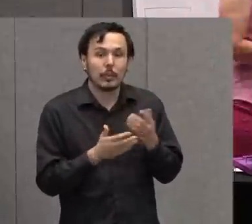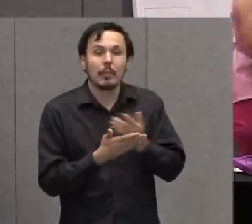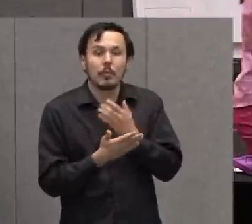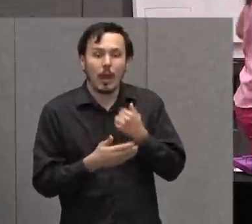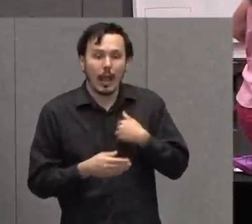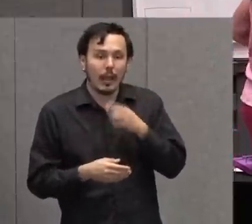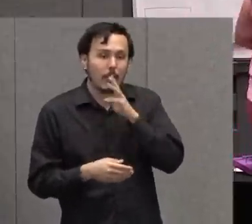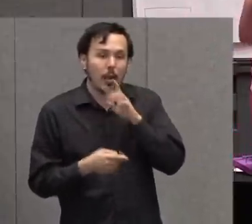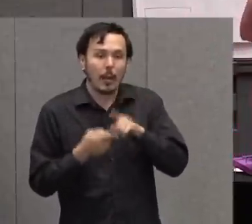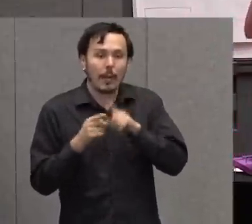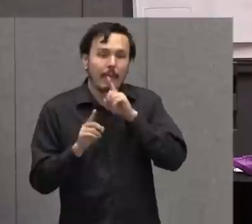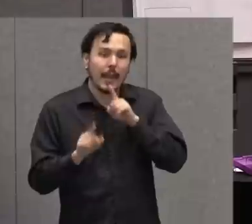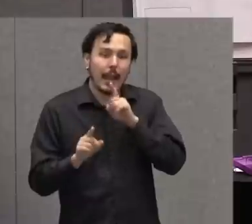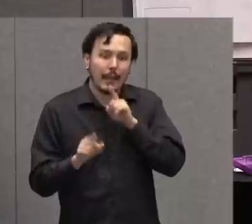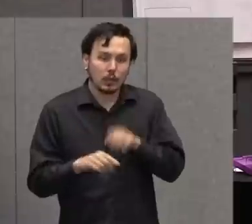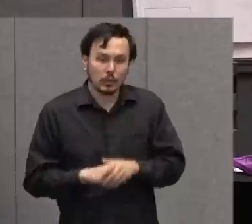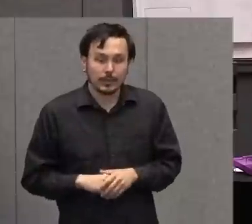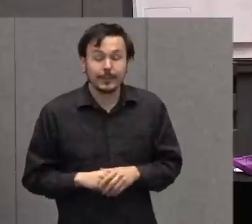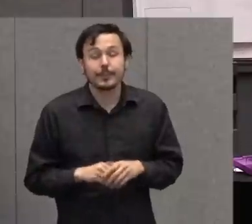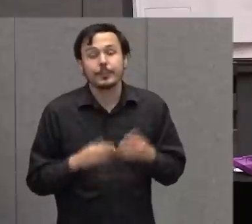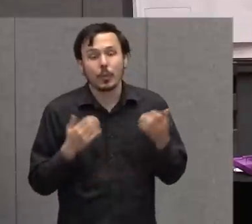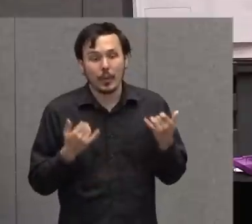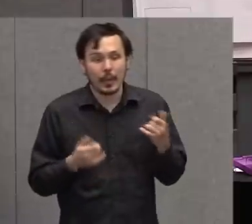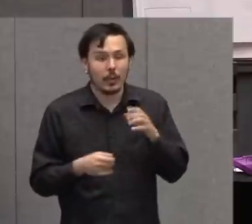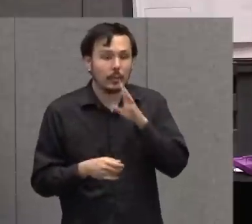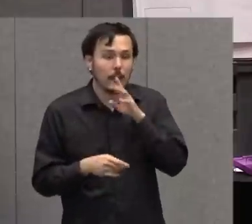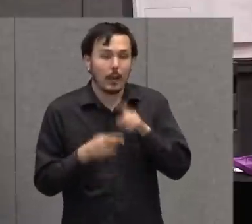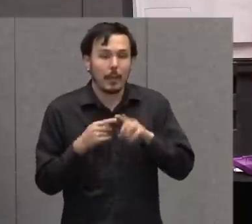started. So we're working on the buttons task.